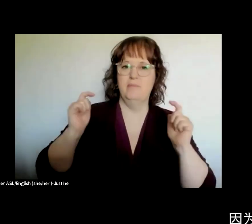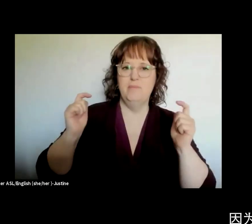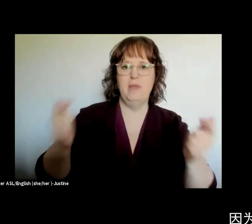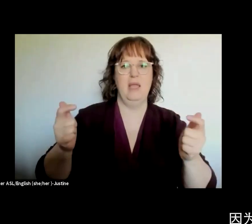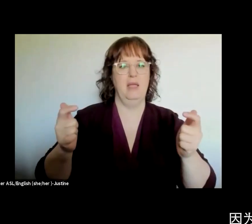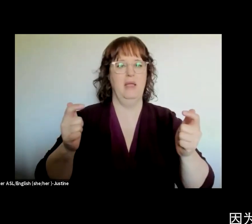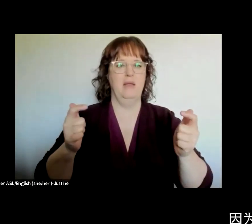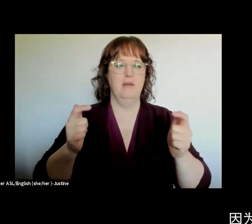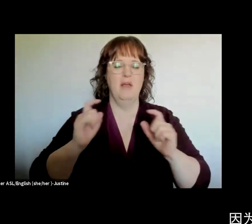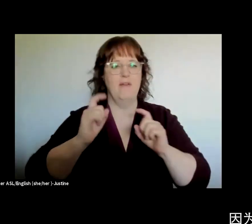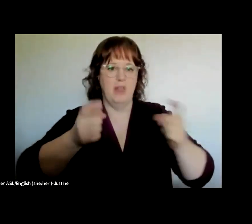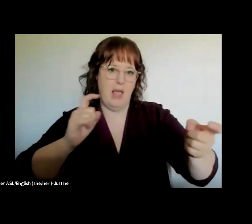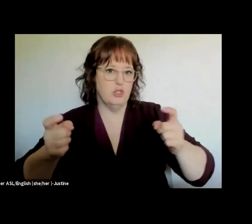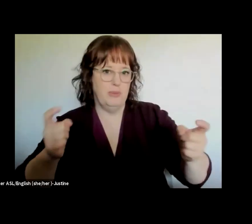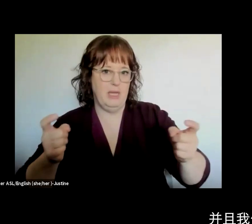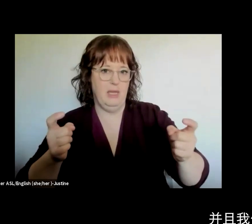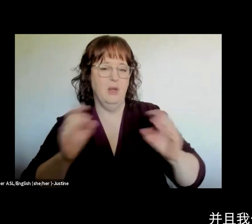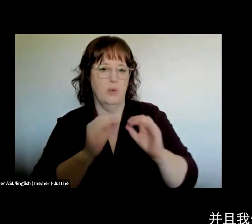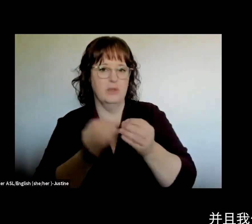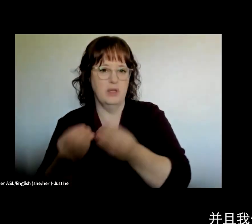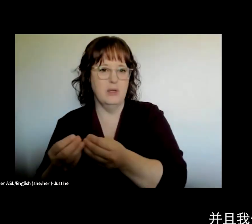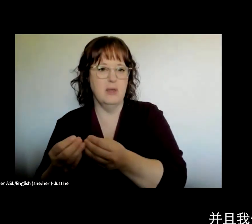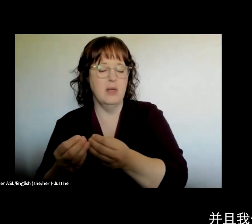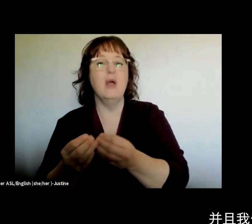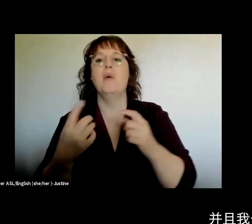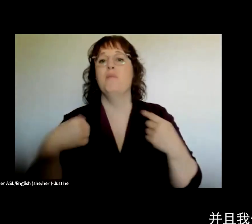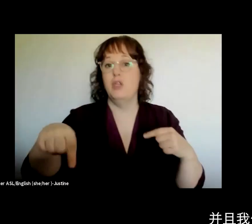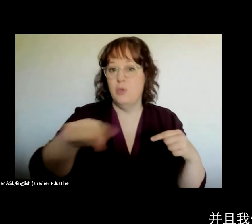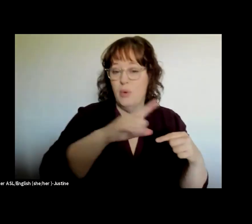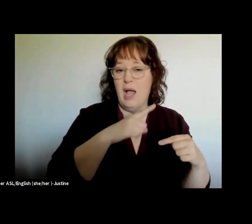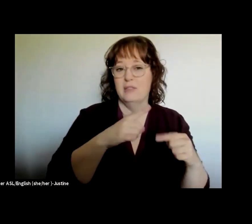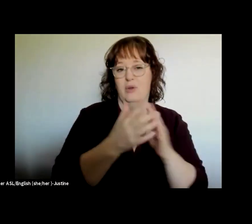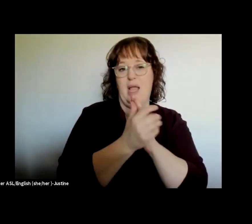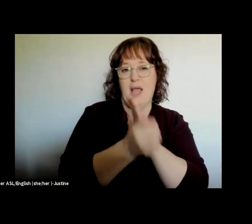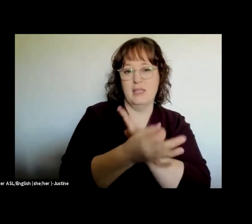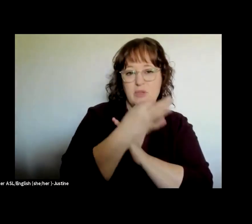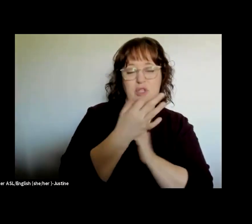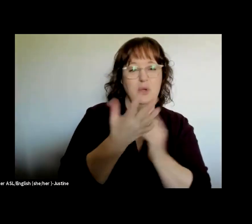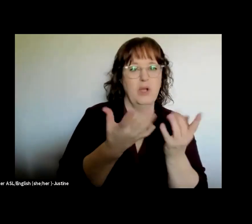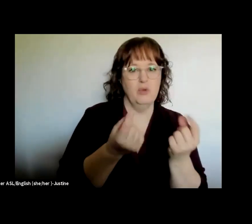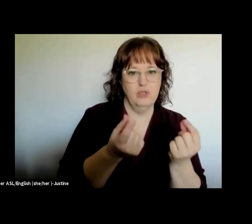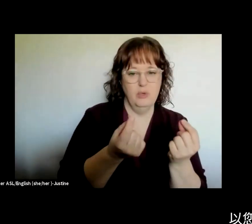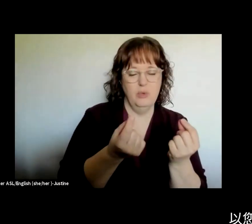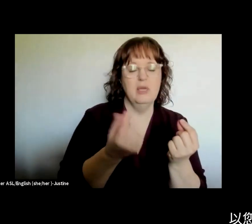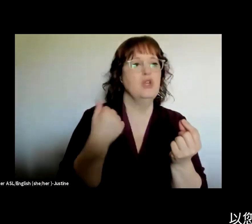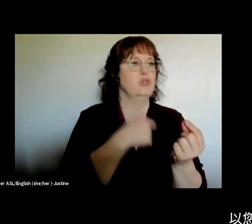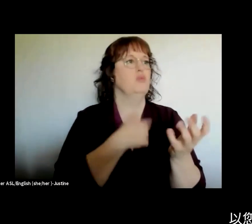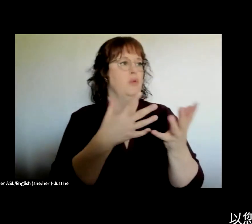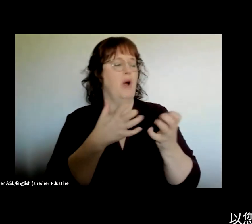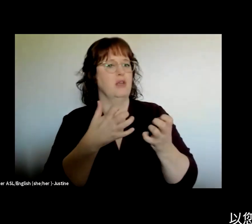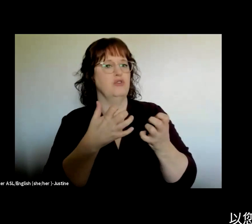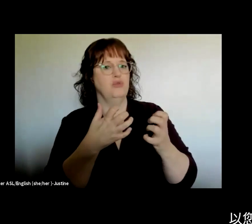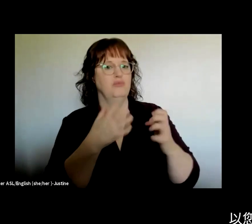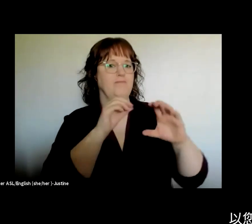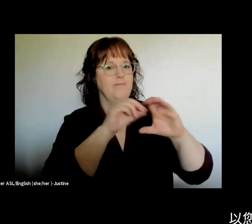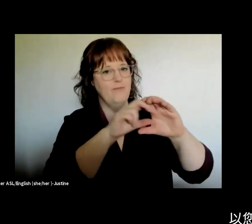you are the experts in what you do, and our goal is to boost your ability to invest in your missions and to serve the